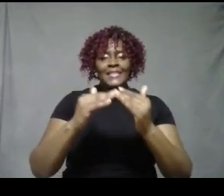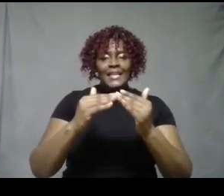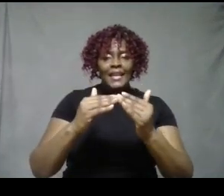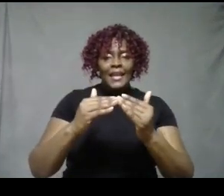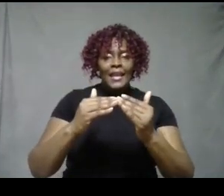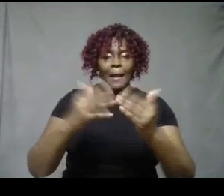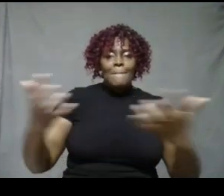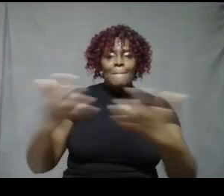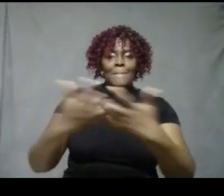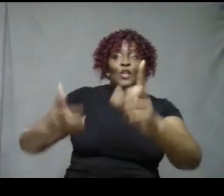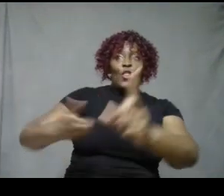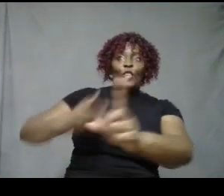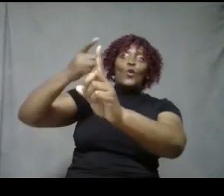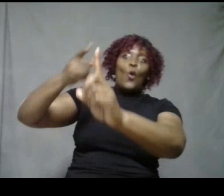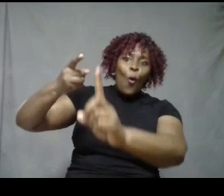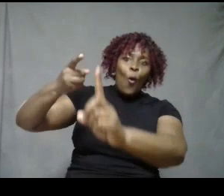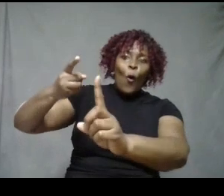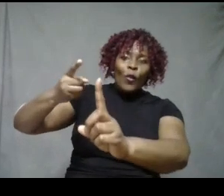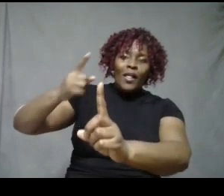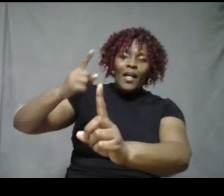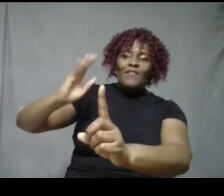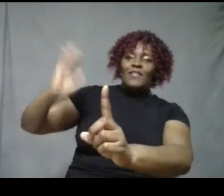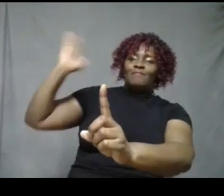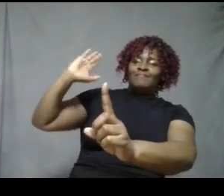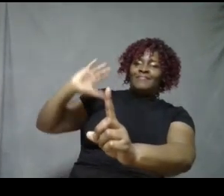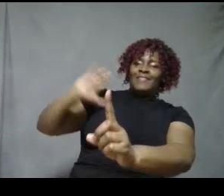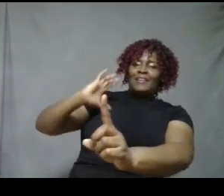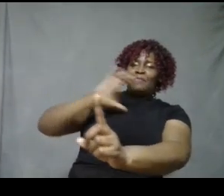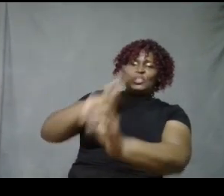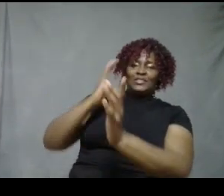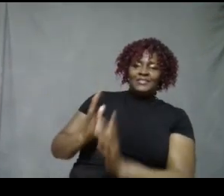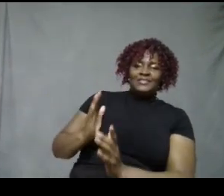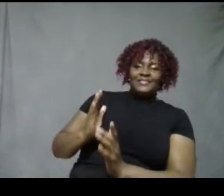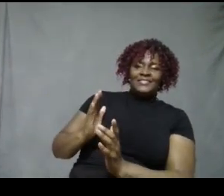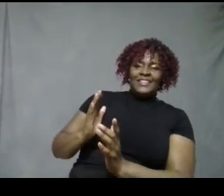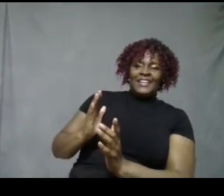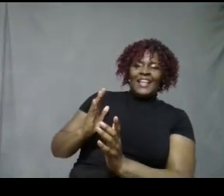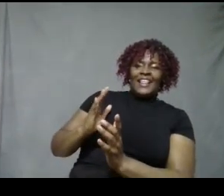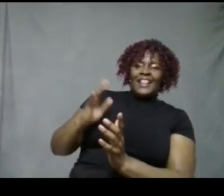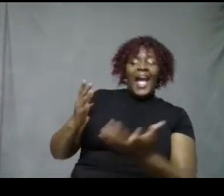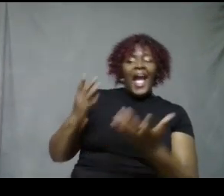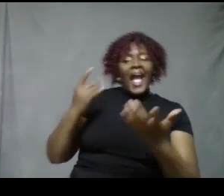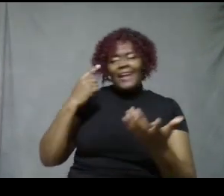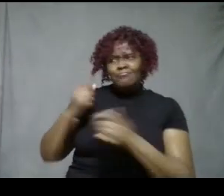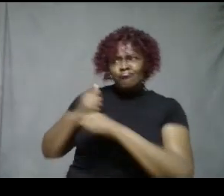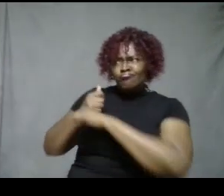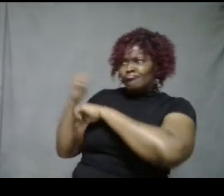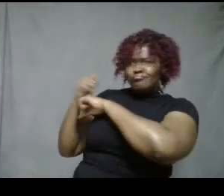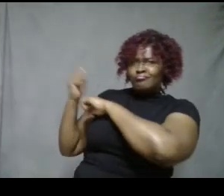what your predecessors set out to deliver. I think through no fault of their own,